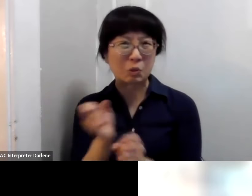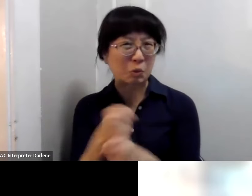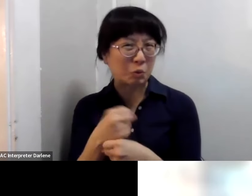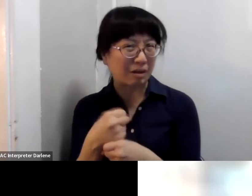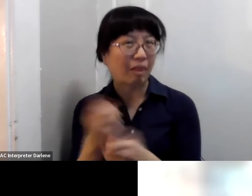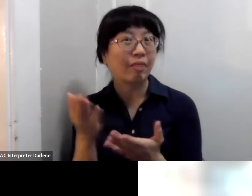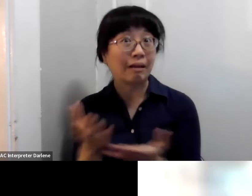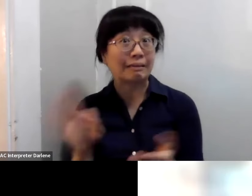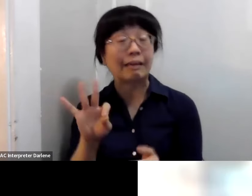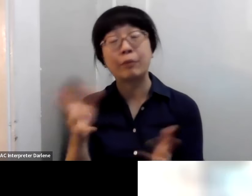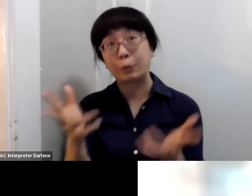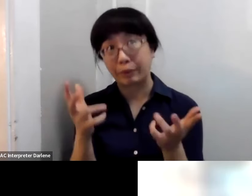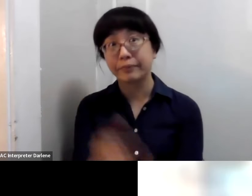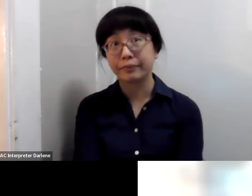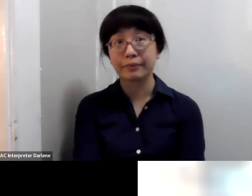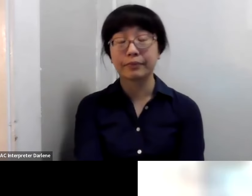to.